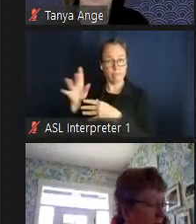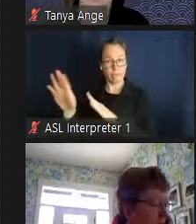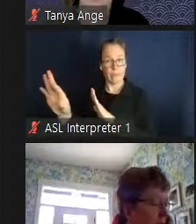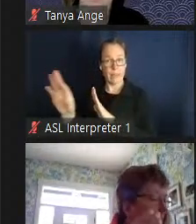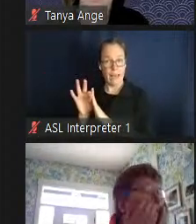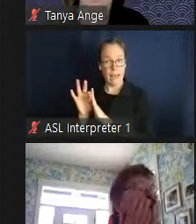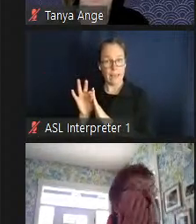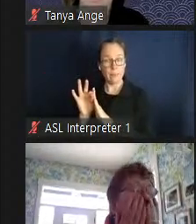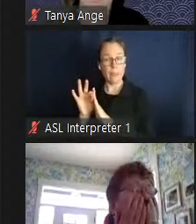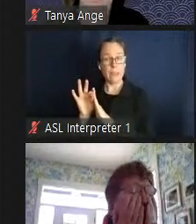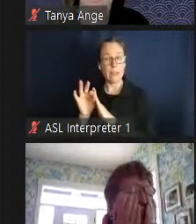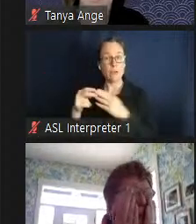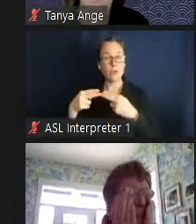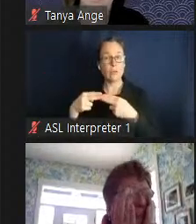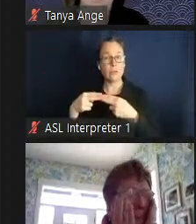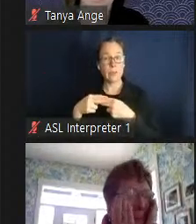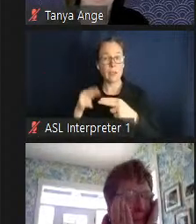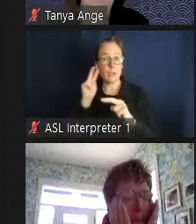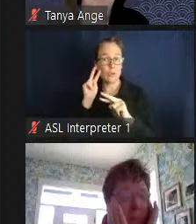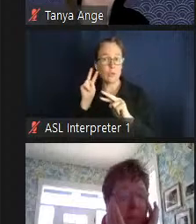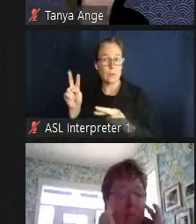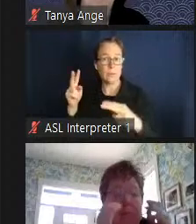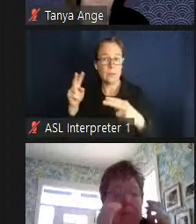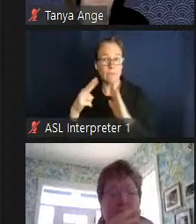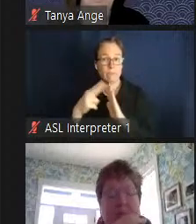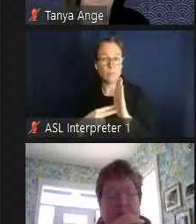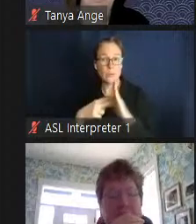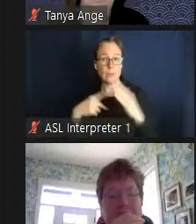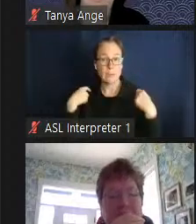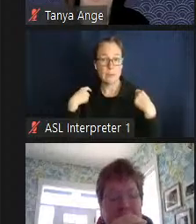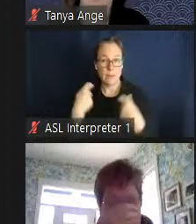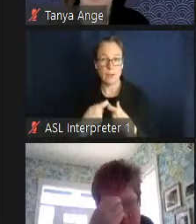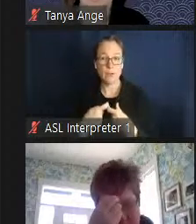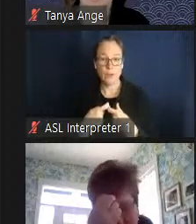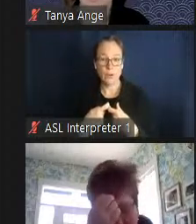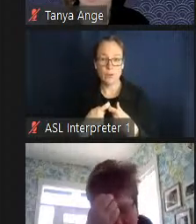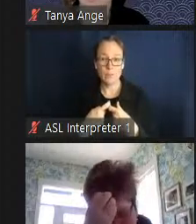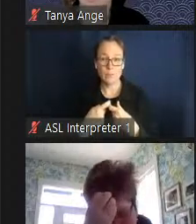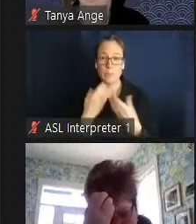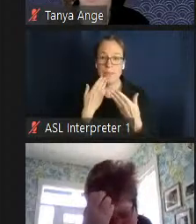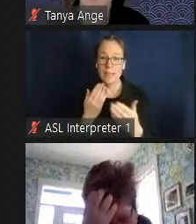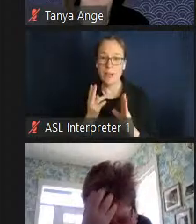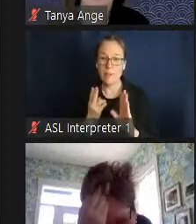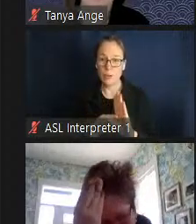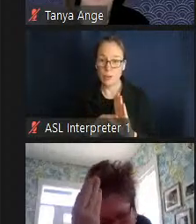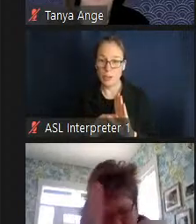the slides in Spanish. Thank you for joining us, and we're ready.